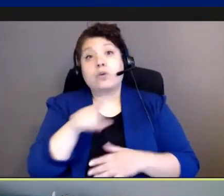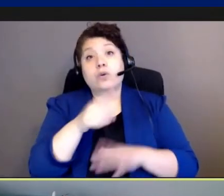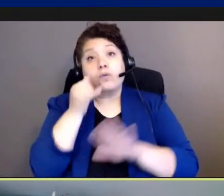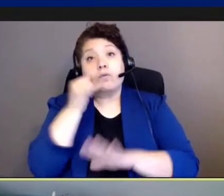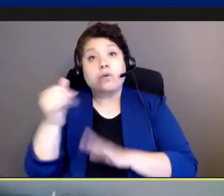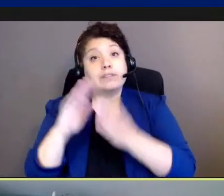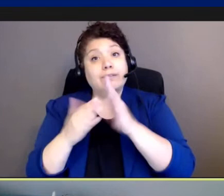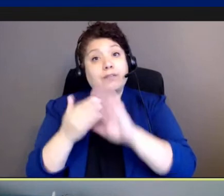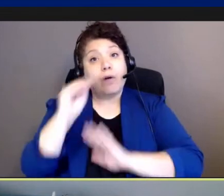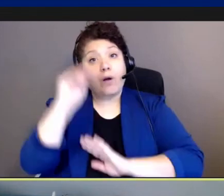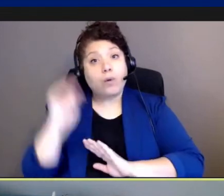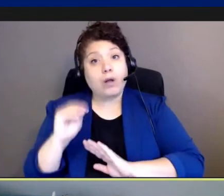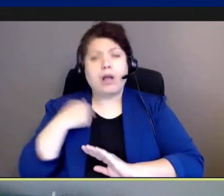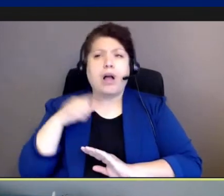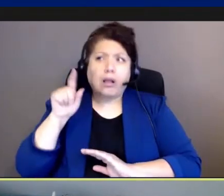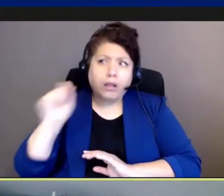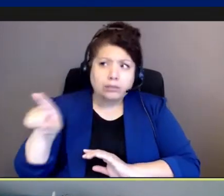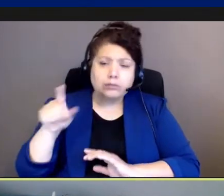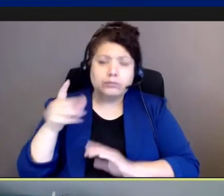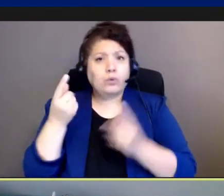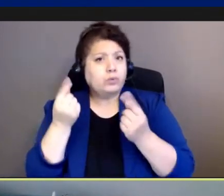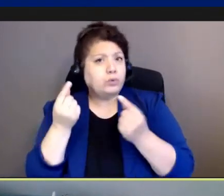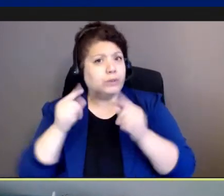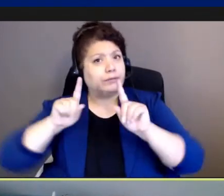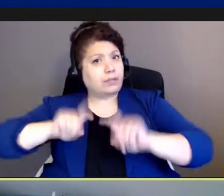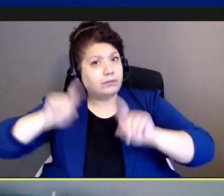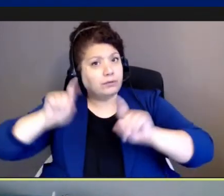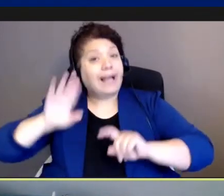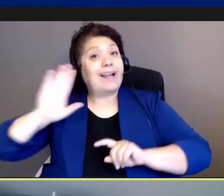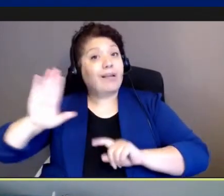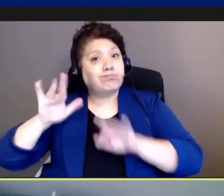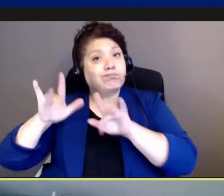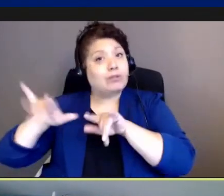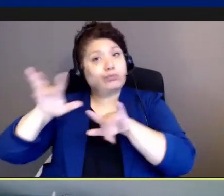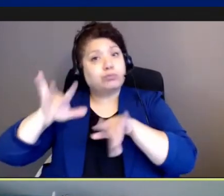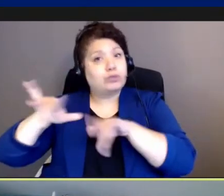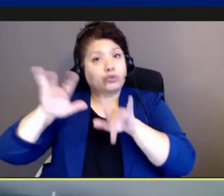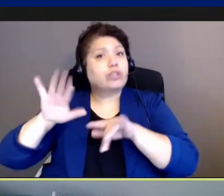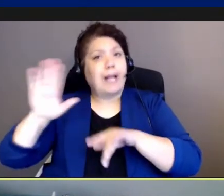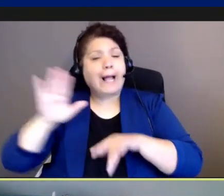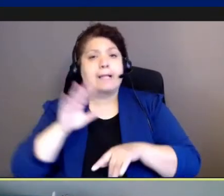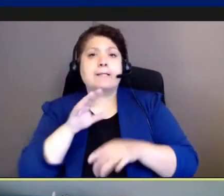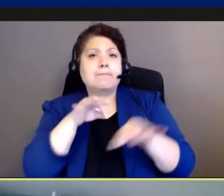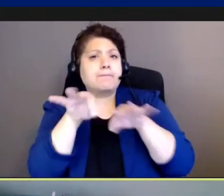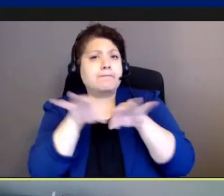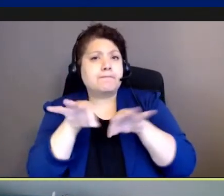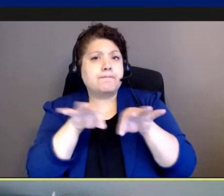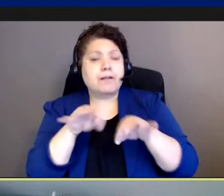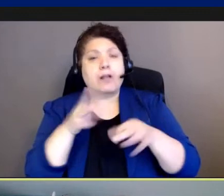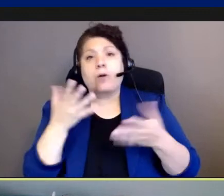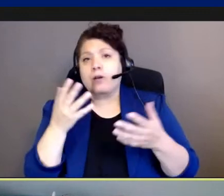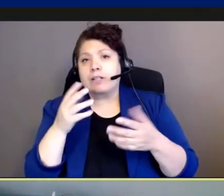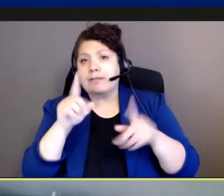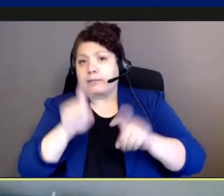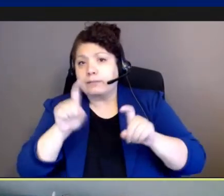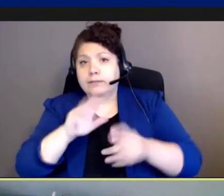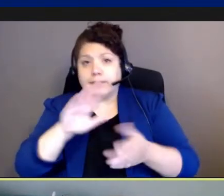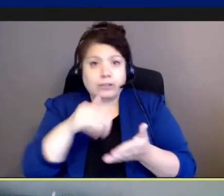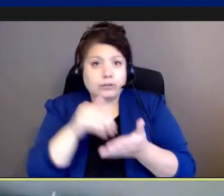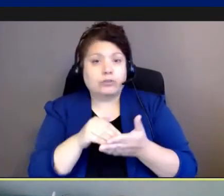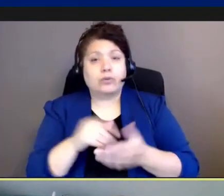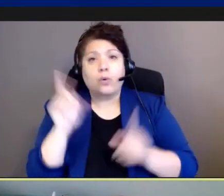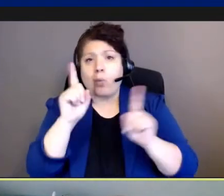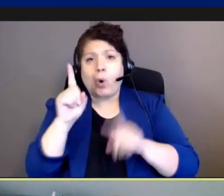inquire specifically about testing, we'll have a recorded message set up that will provide information on testing centers, locations,